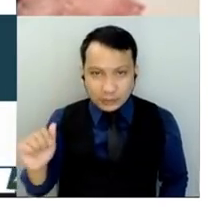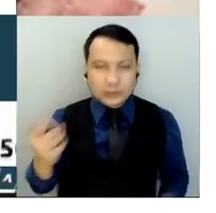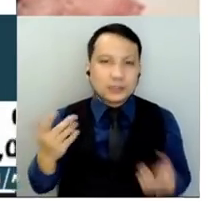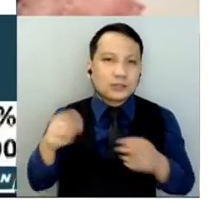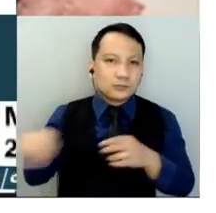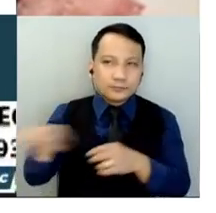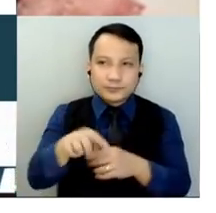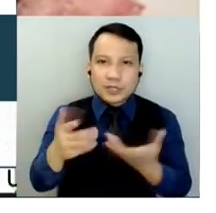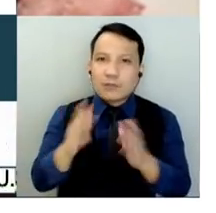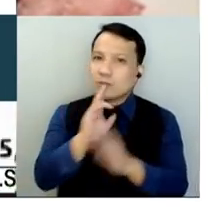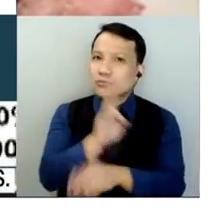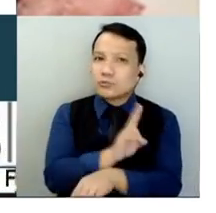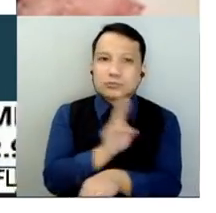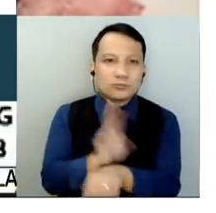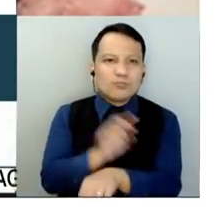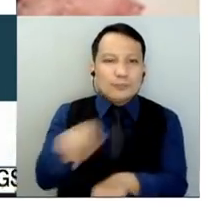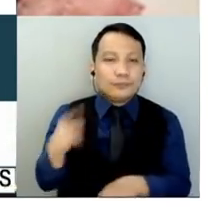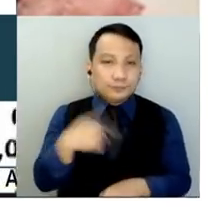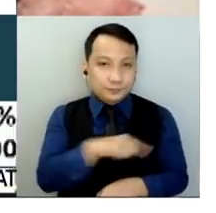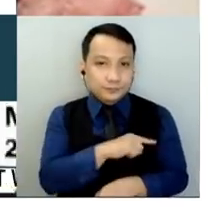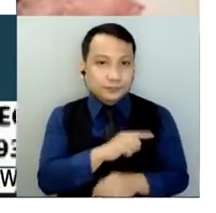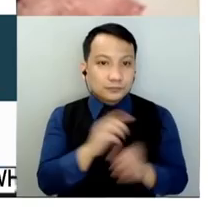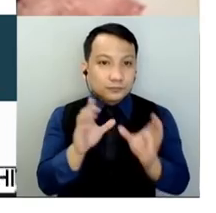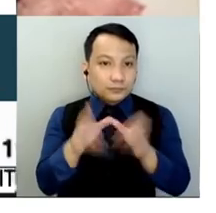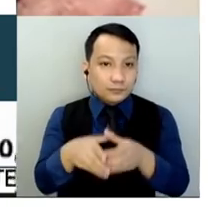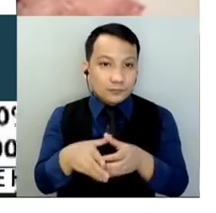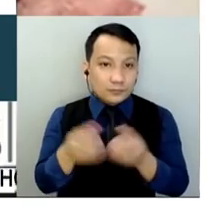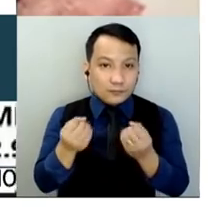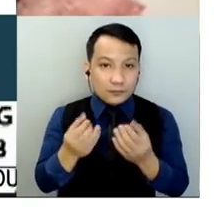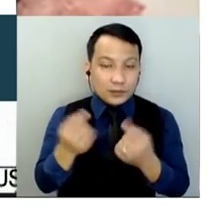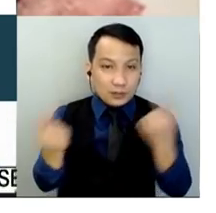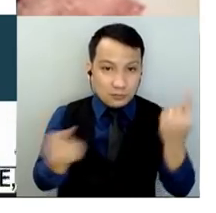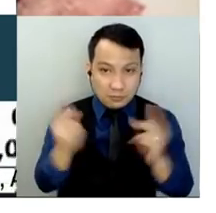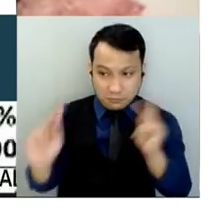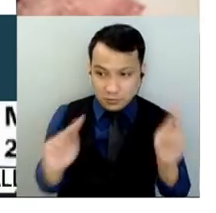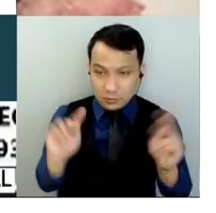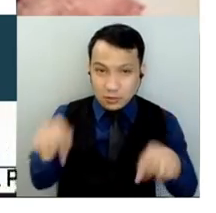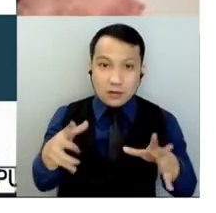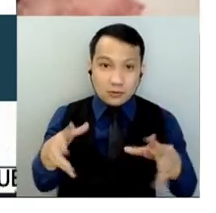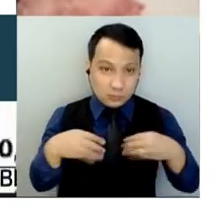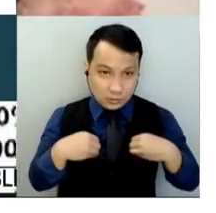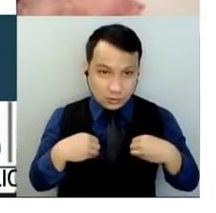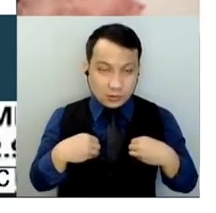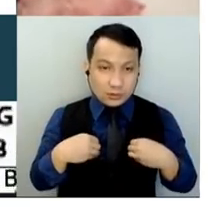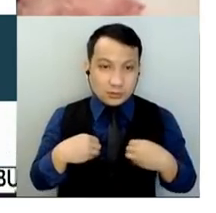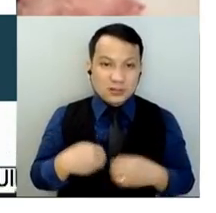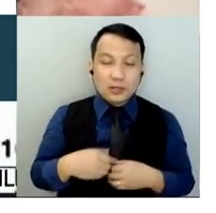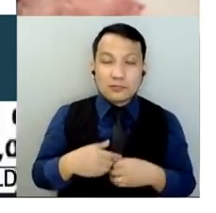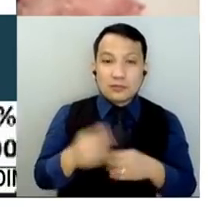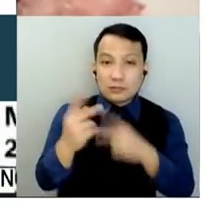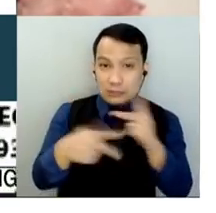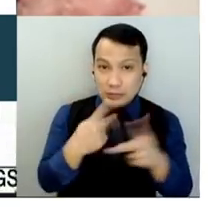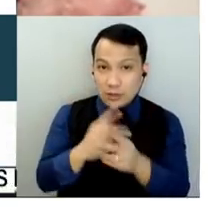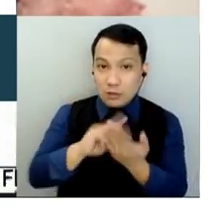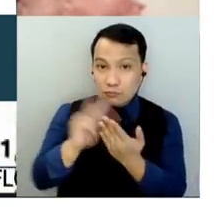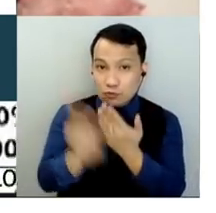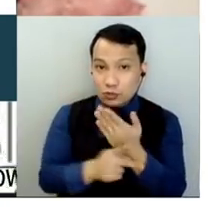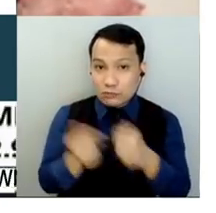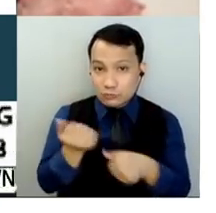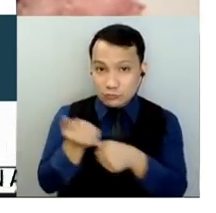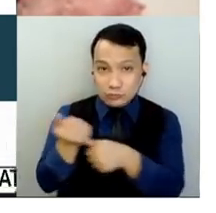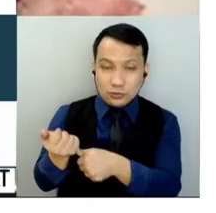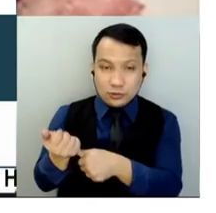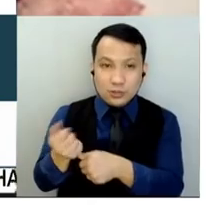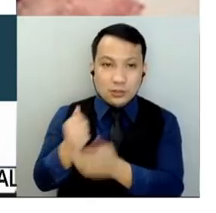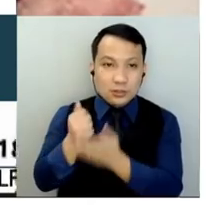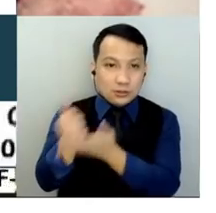for example. Mm-hmm. Many of our constituents have received that kind of an assistance for it's